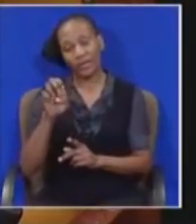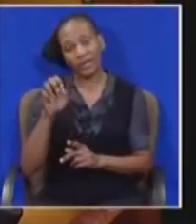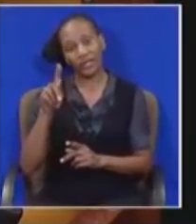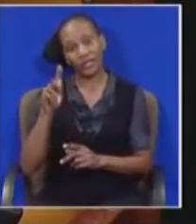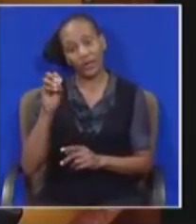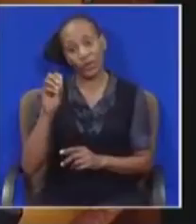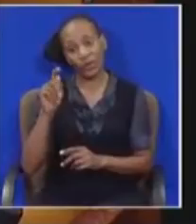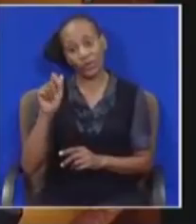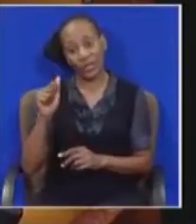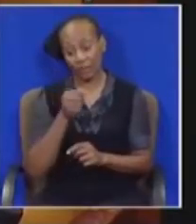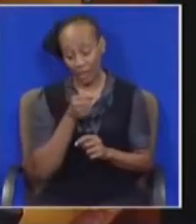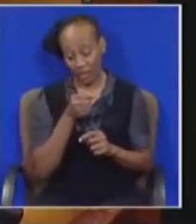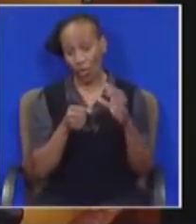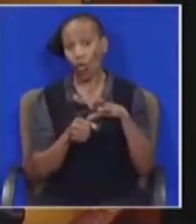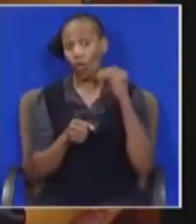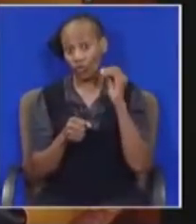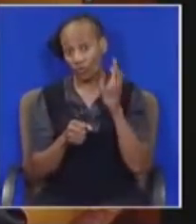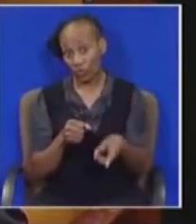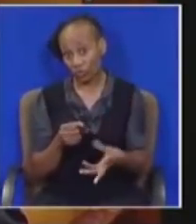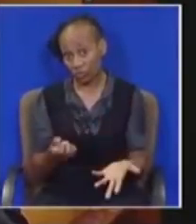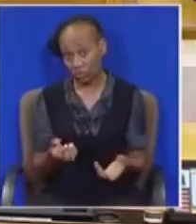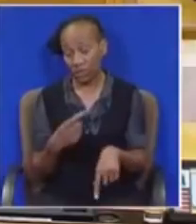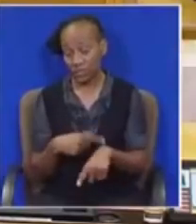off your 1959. microphone. This is the